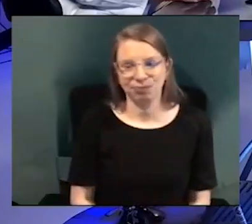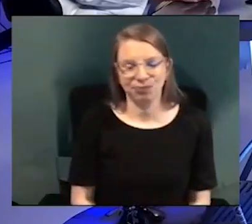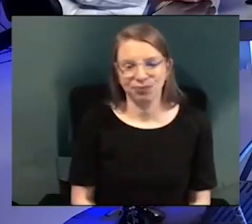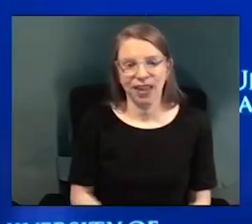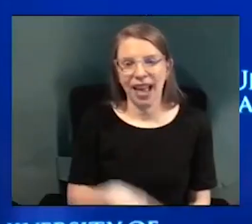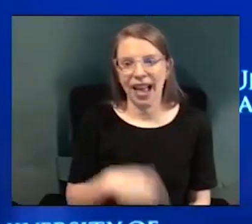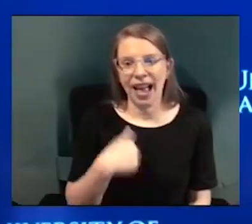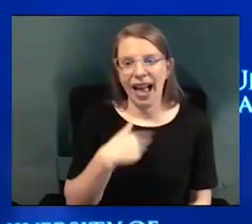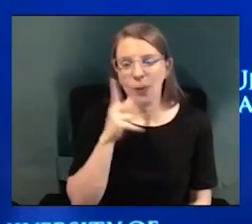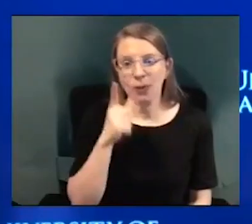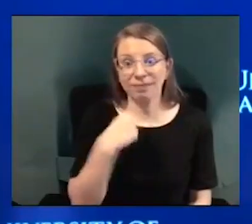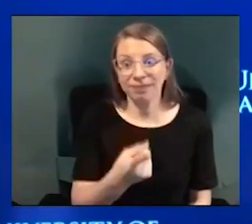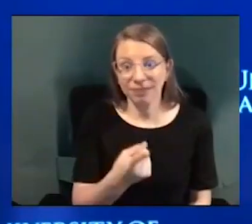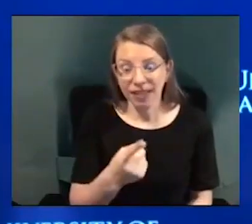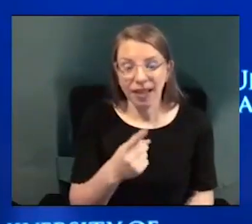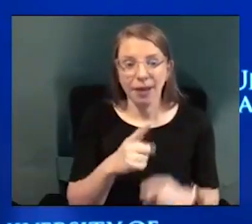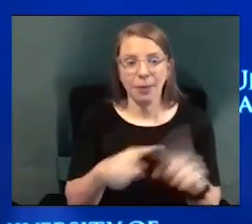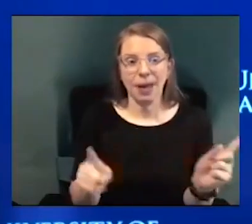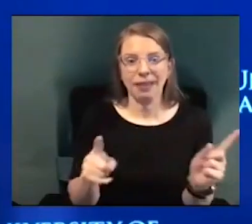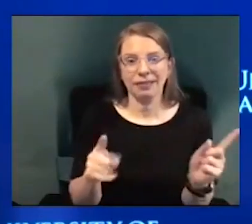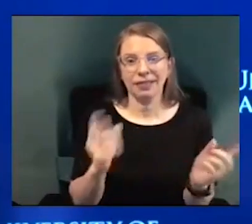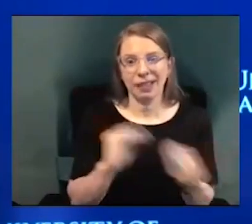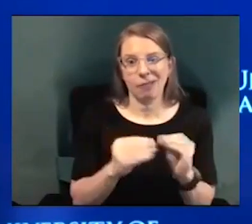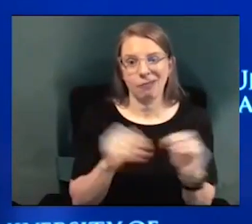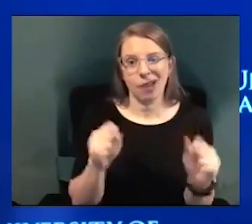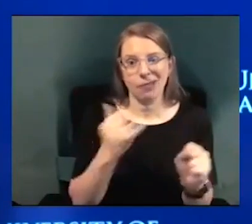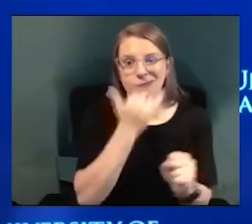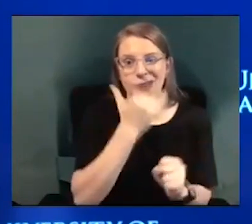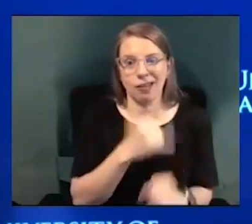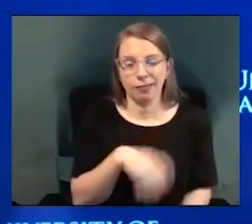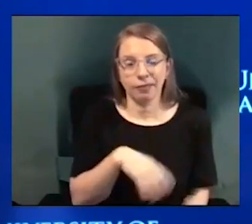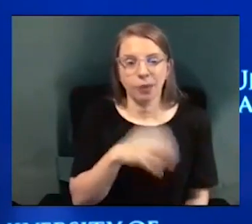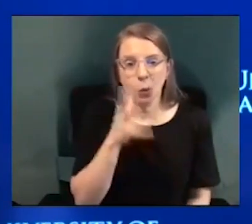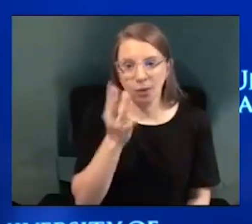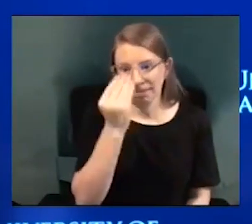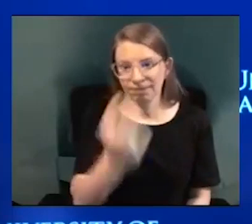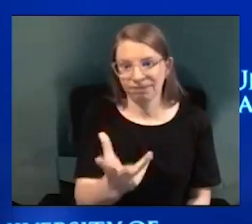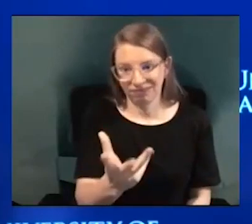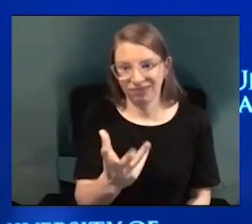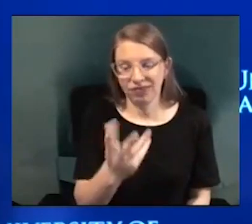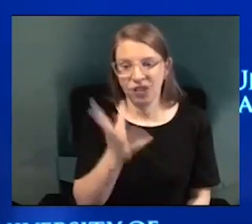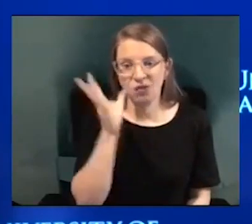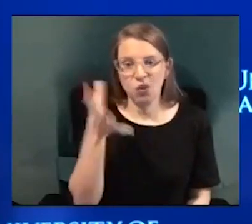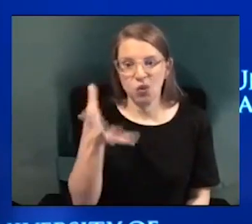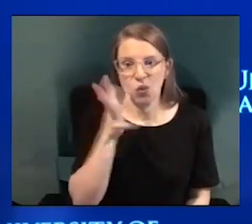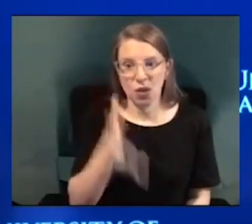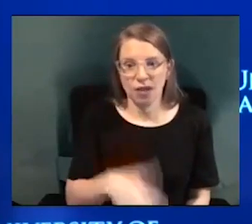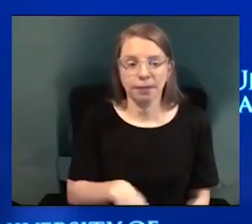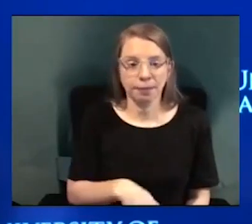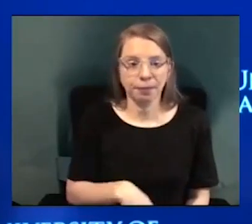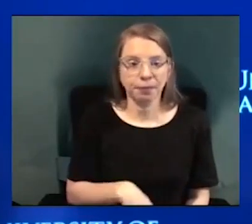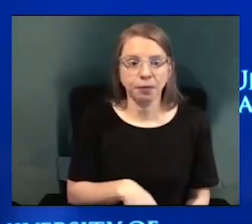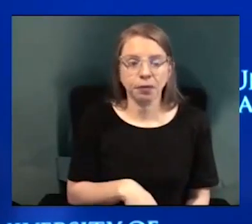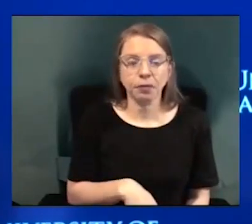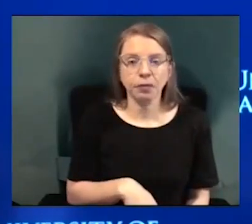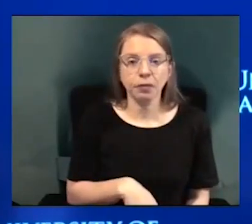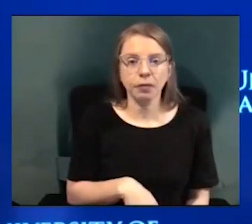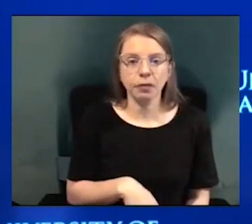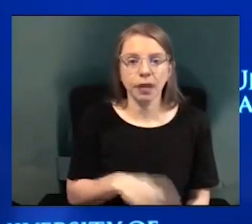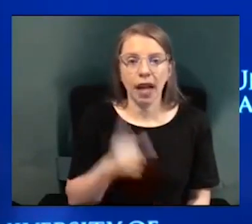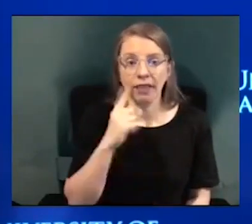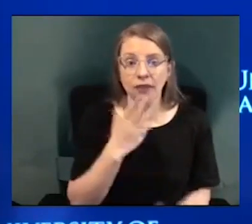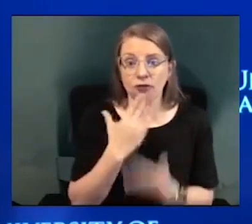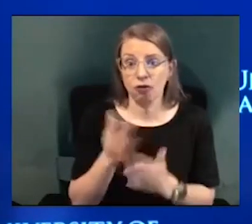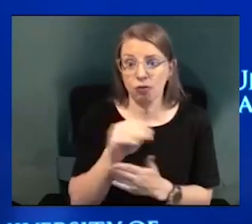don't want to mislead you with the numbers. We'll find out. Yeah, and we'll yeah, know that we'll in the get near those numbers future. and bring them back. But I think it's a good percentage. But there are people who have been